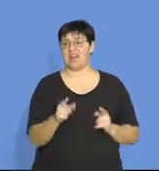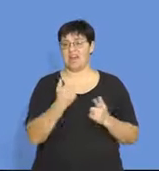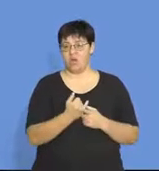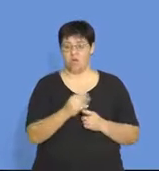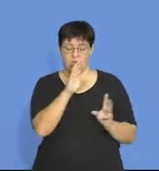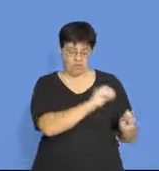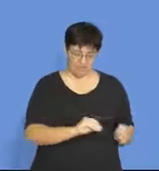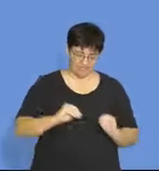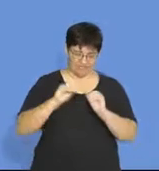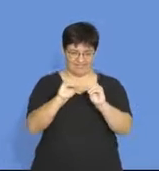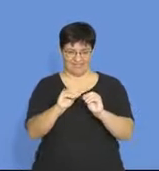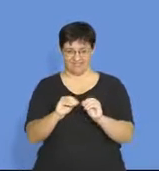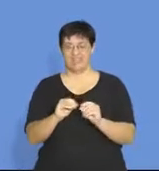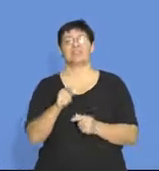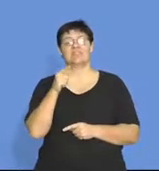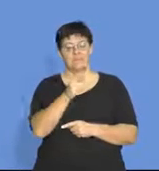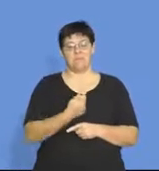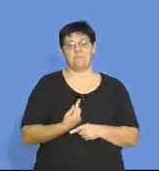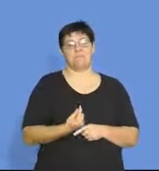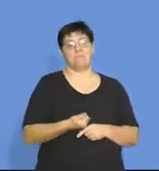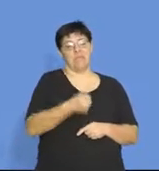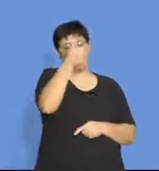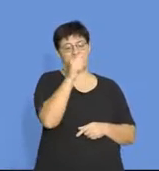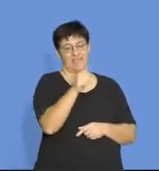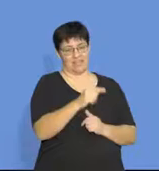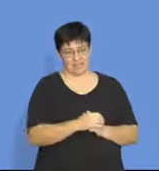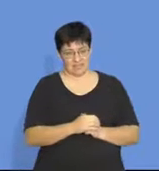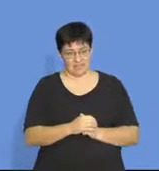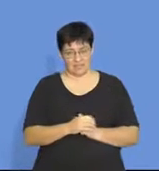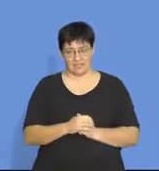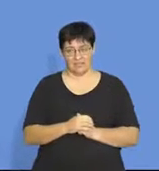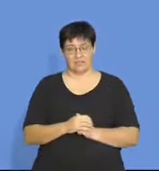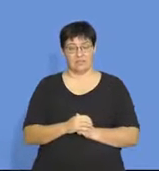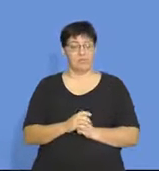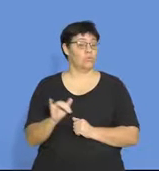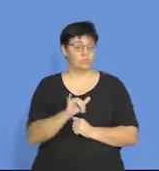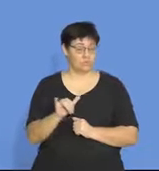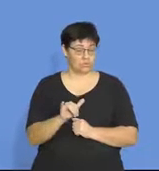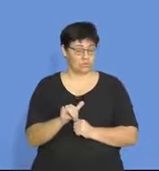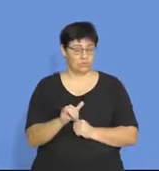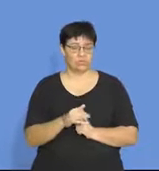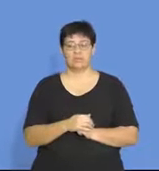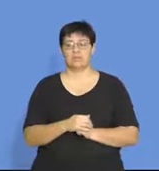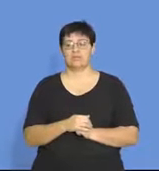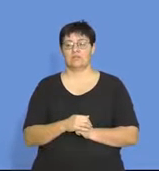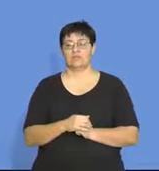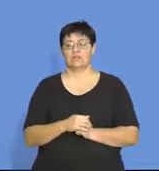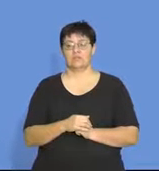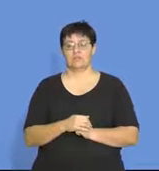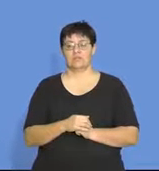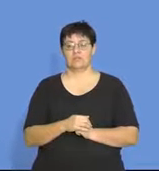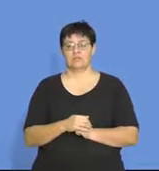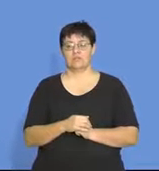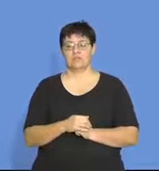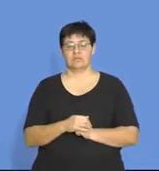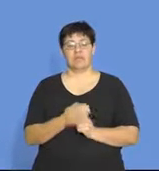sub the x values, right, into x values into, I'm